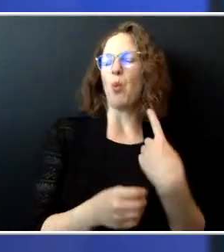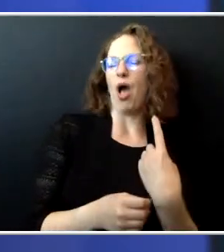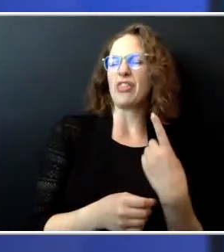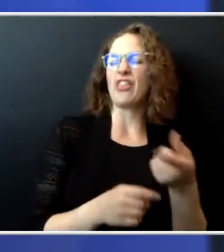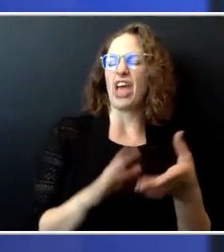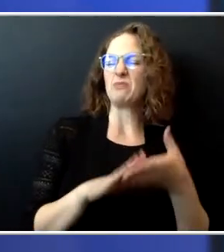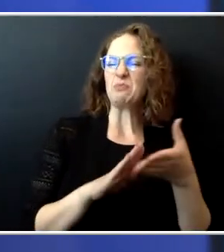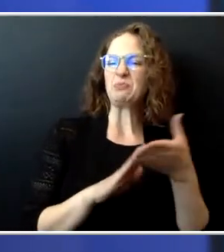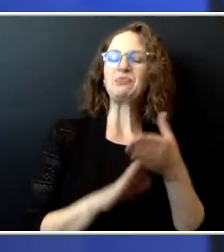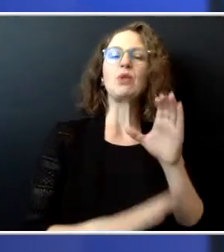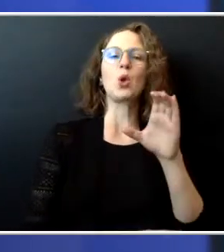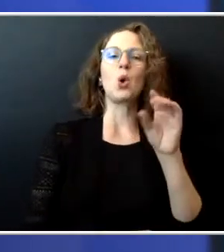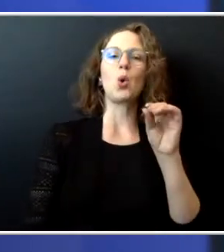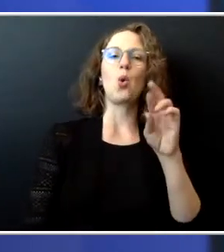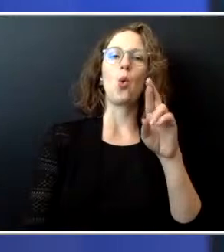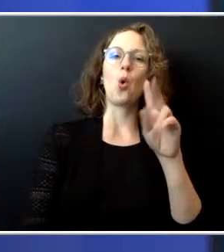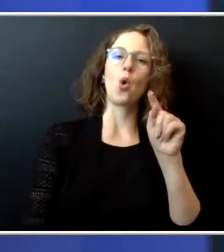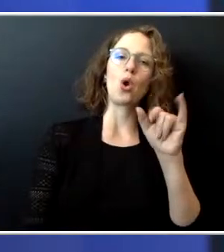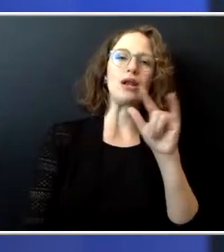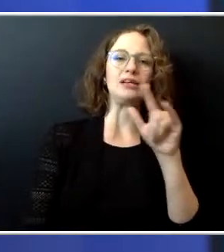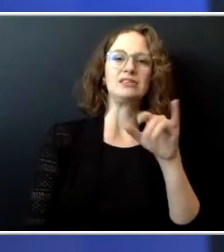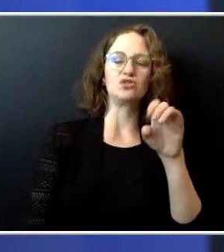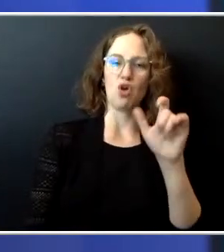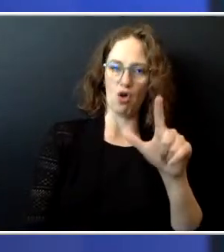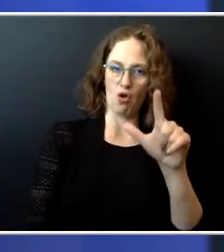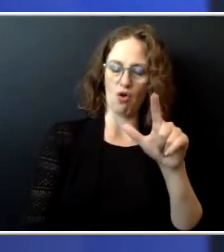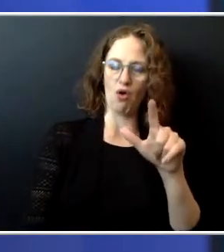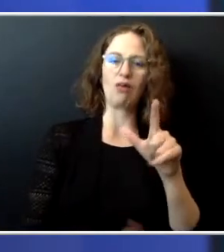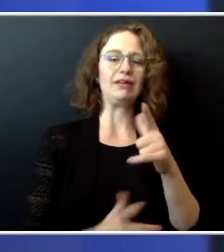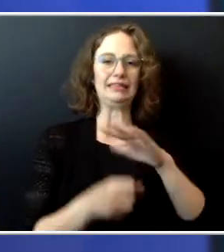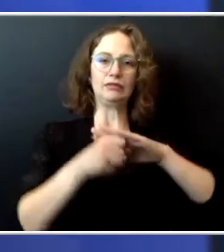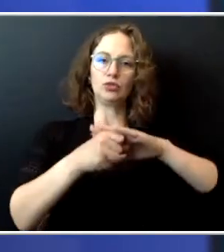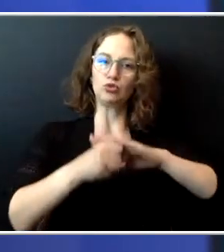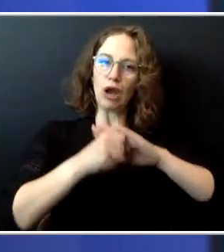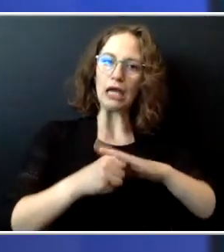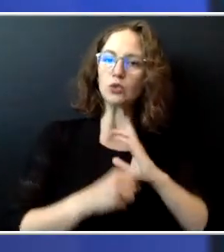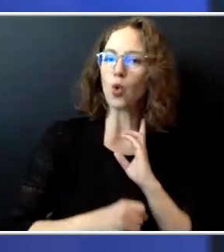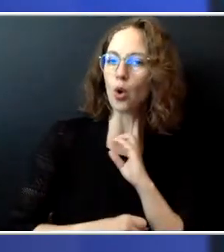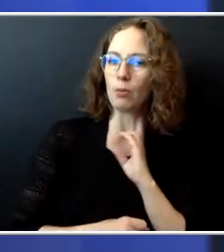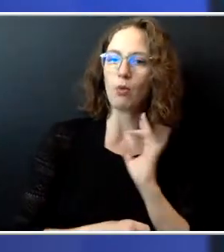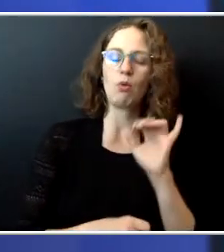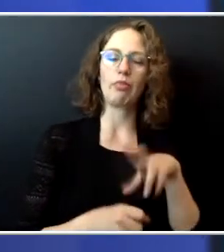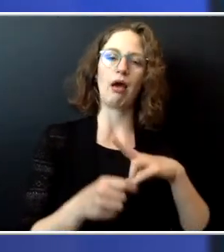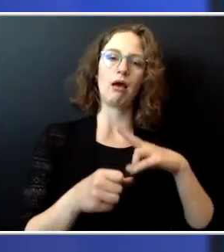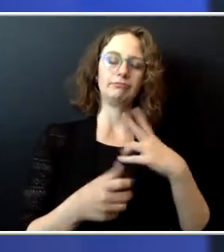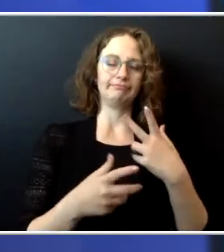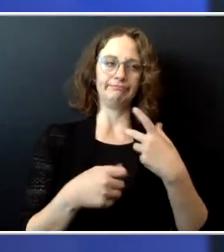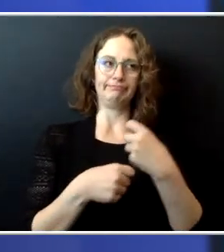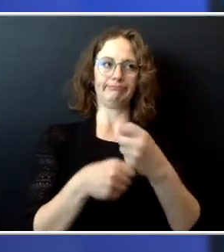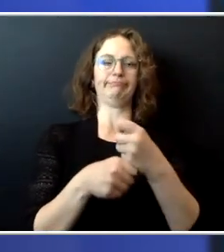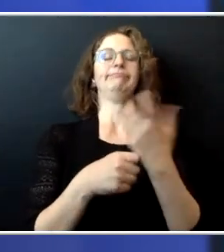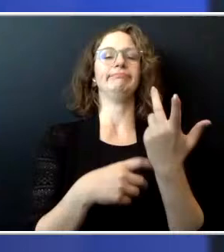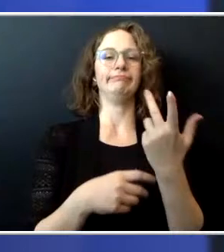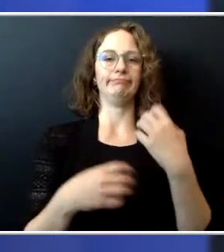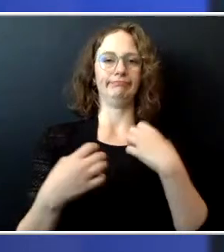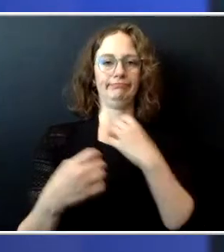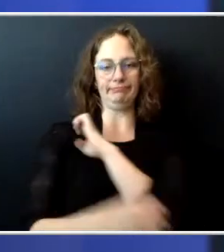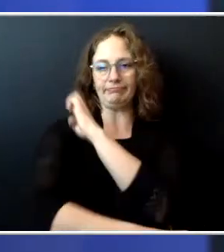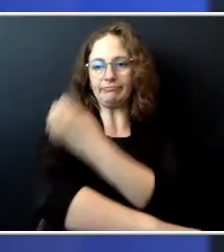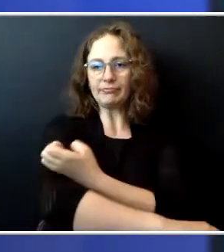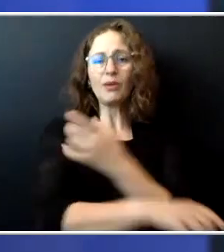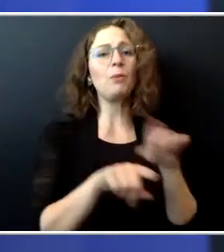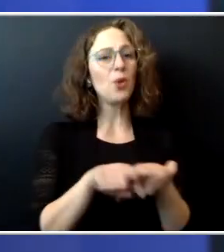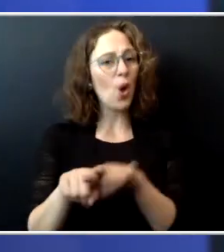of the stress hormone. It's a hormone you need to generate energy. But on top of that, pituitary regulates other things. So